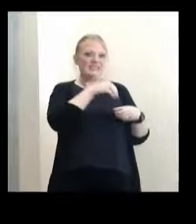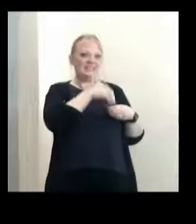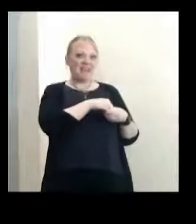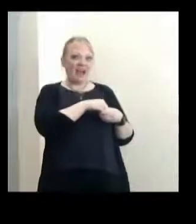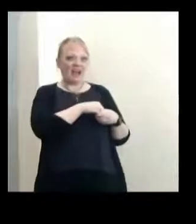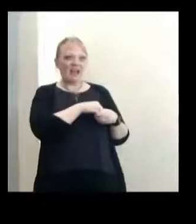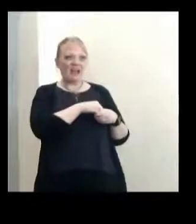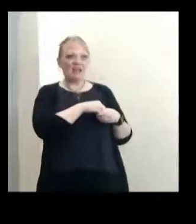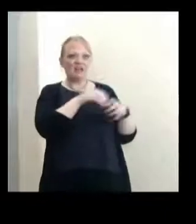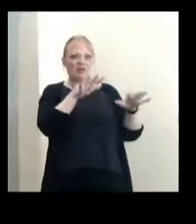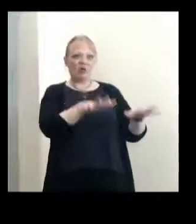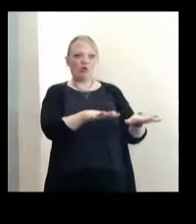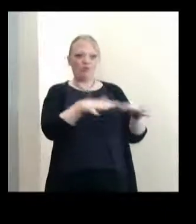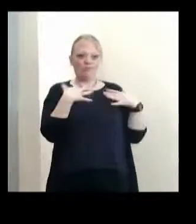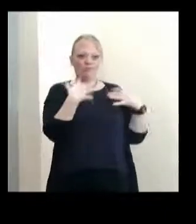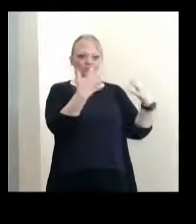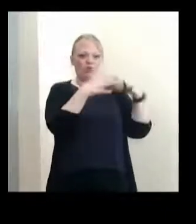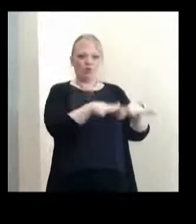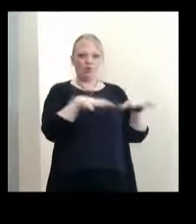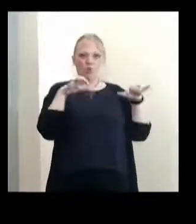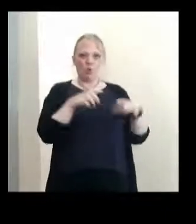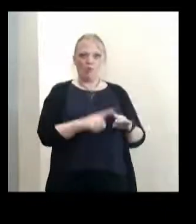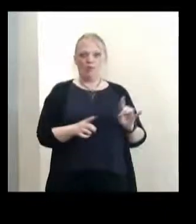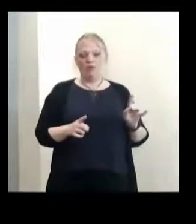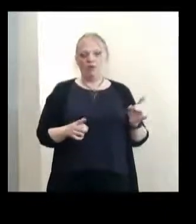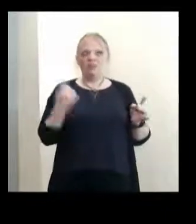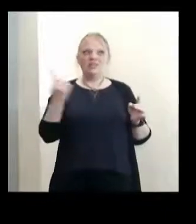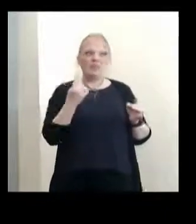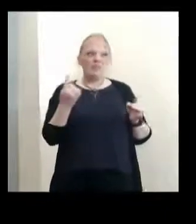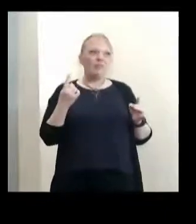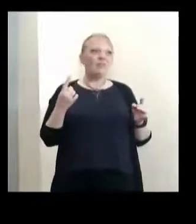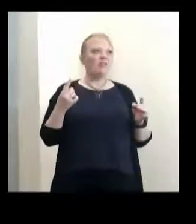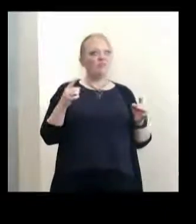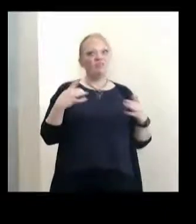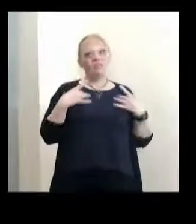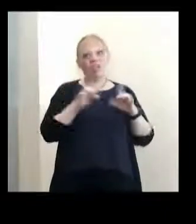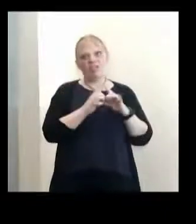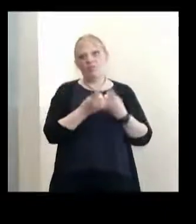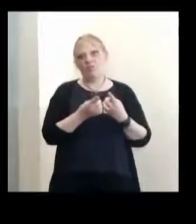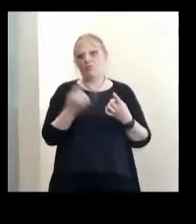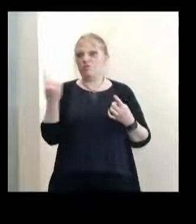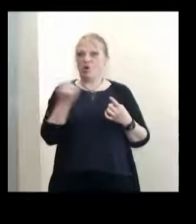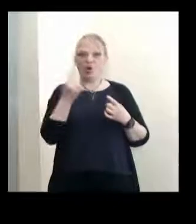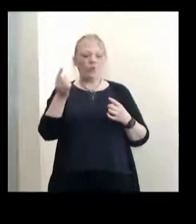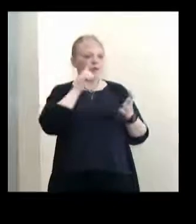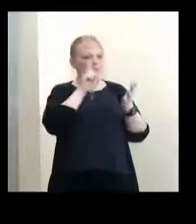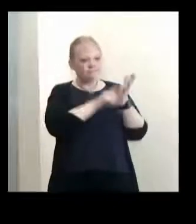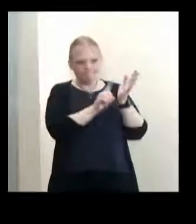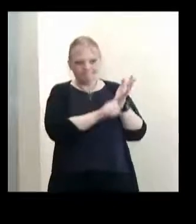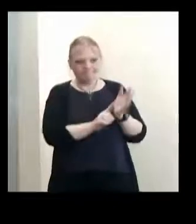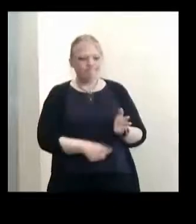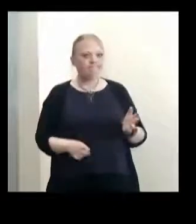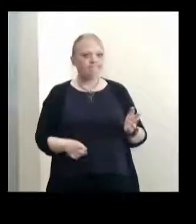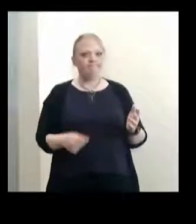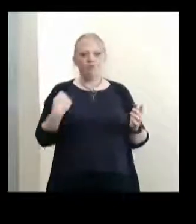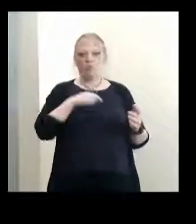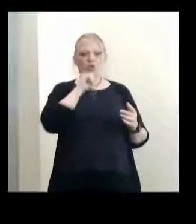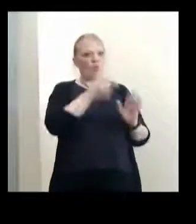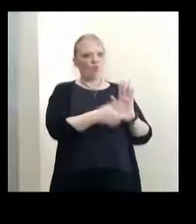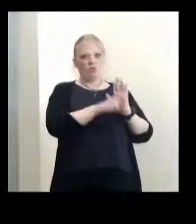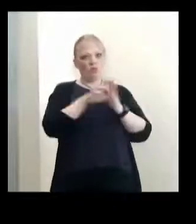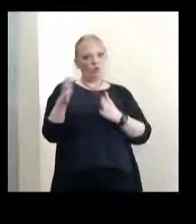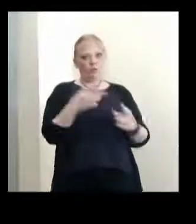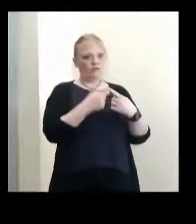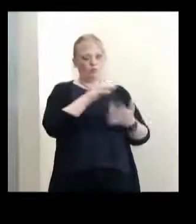auditorium. So it's something that our health department is, of course, always looking at. We do not review plans from